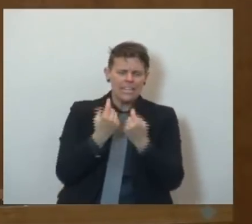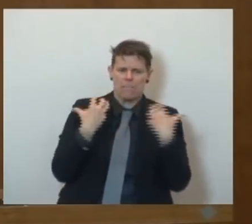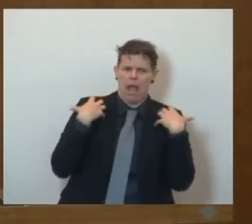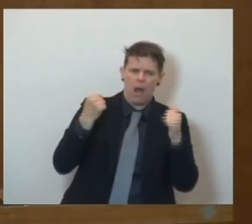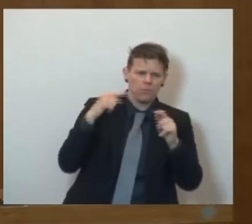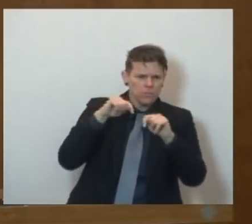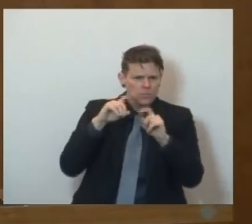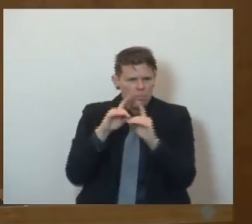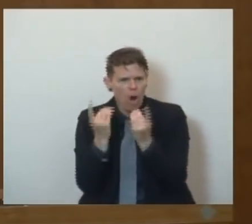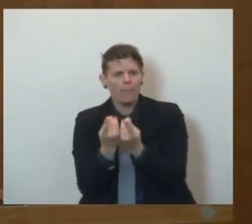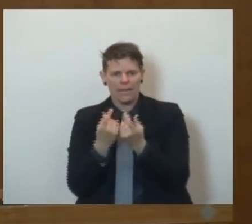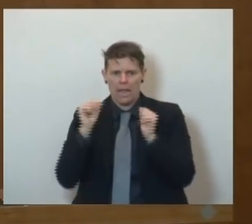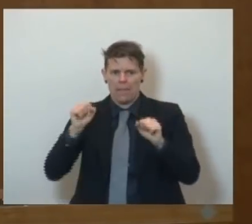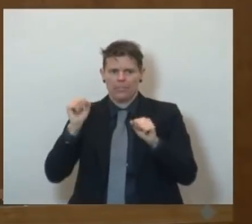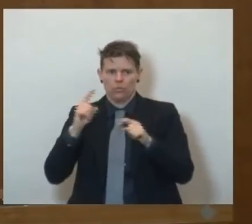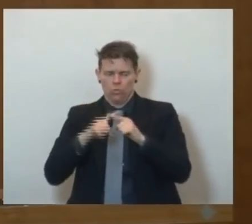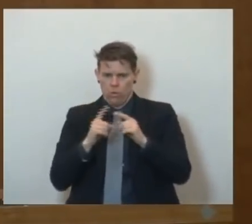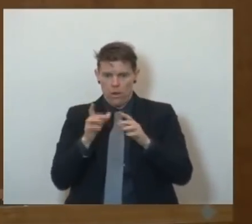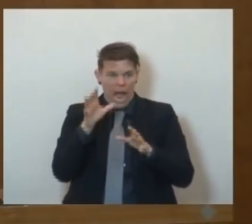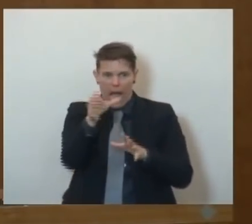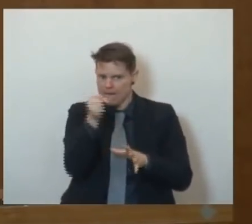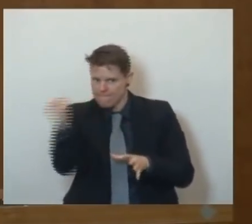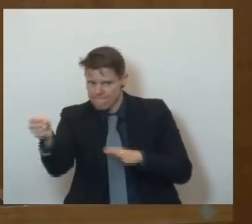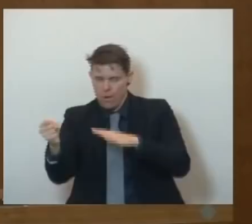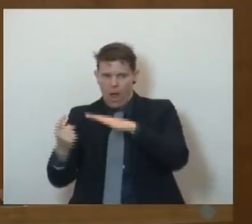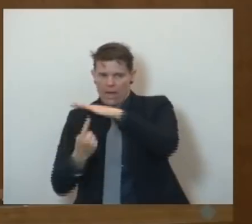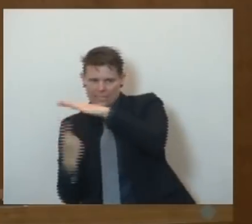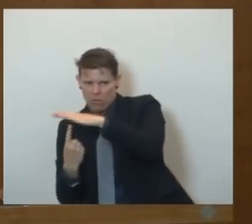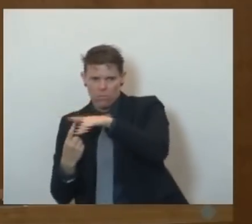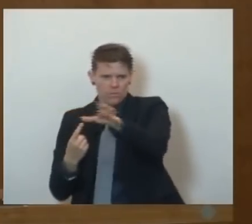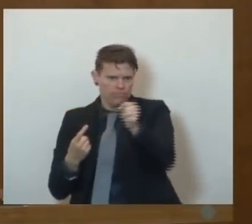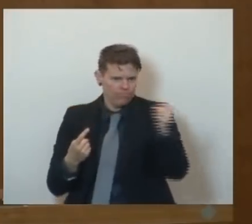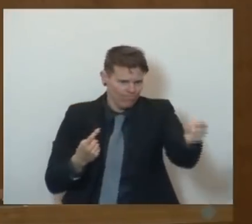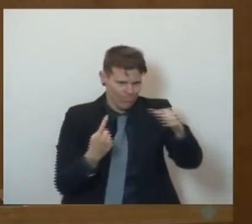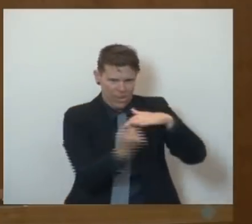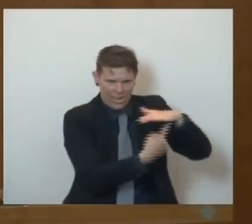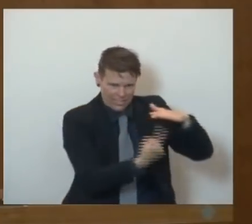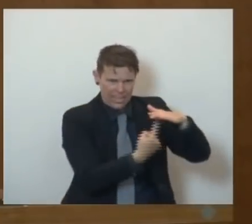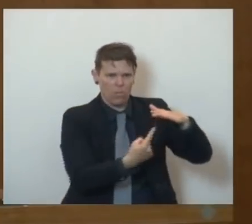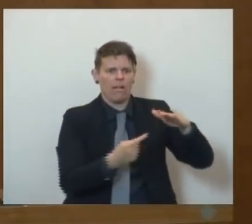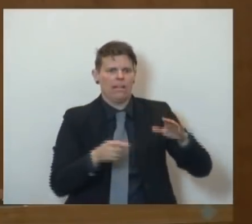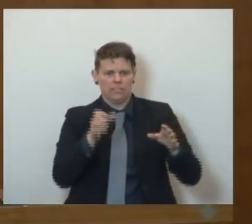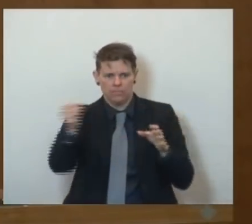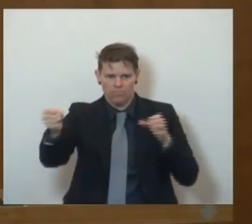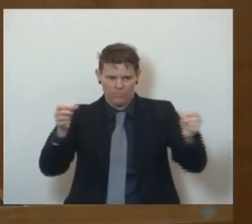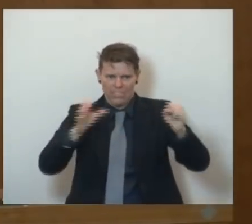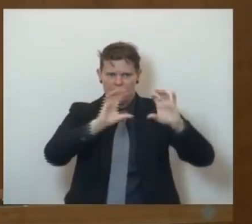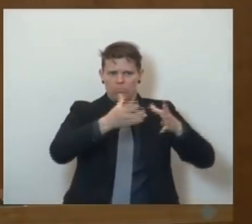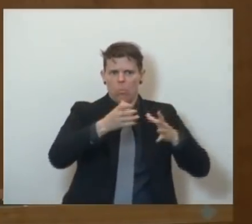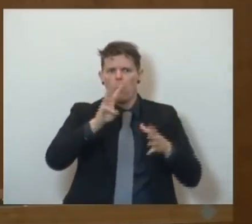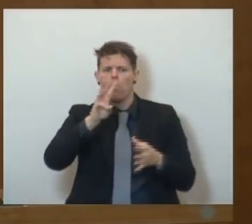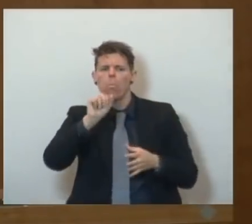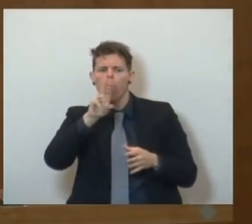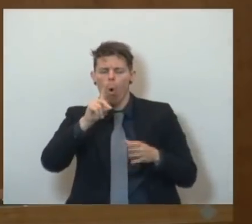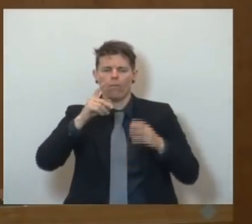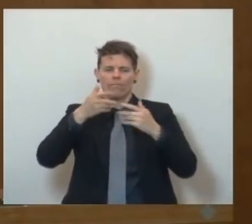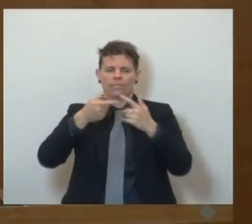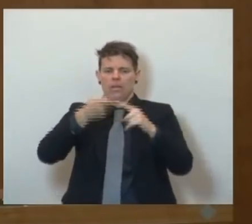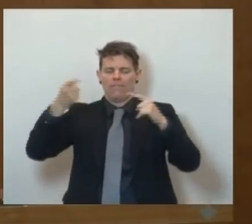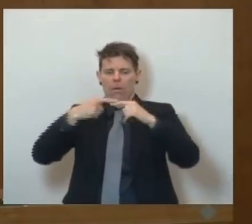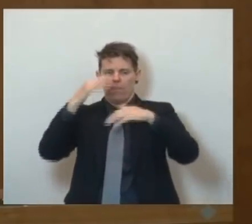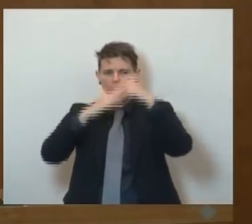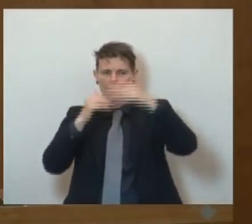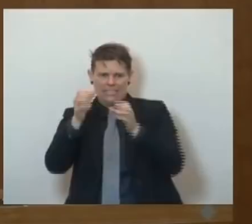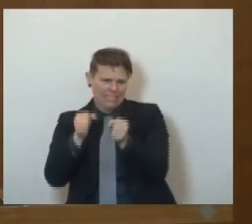to isolate, attempt to get isolated wards and review again infection control, do everything